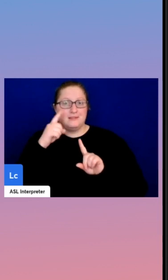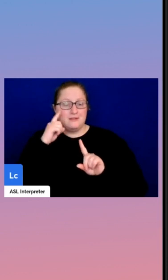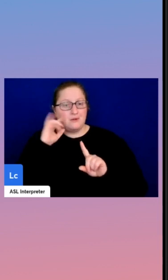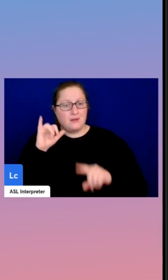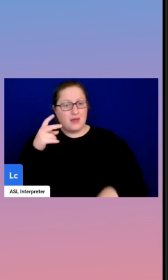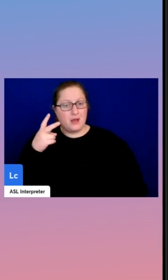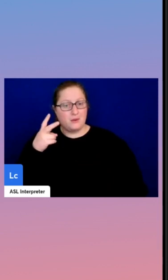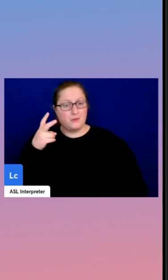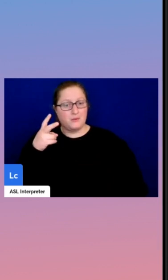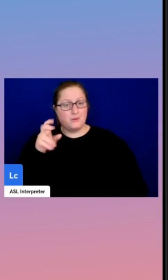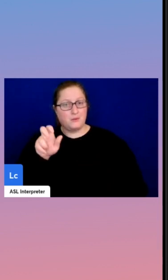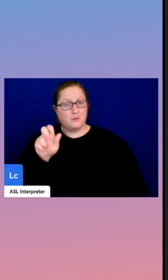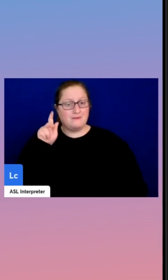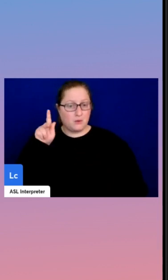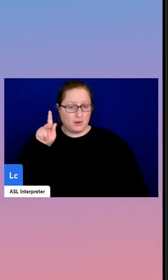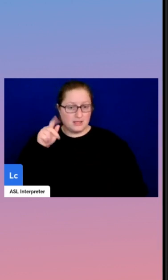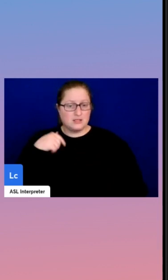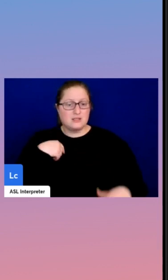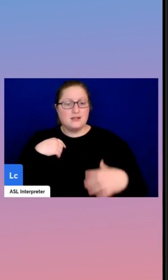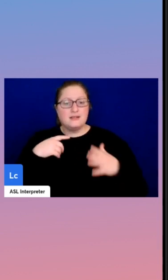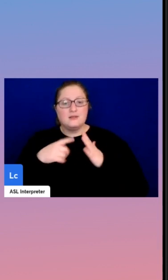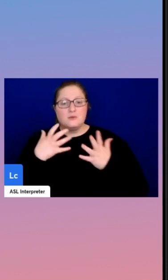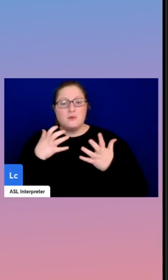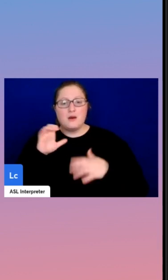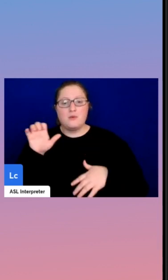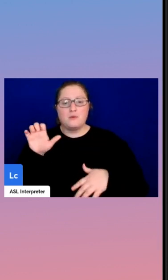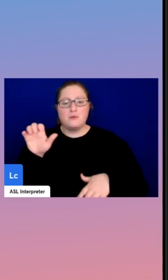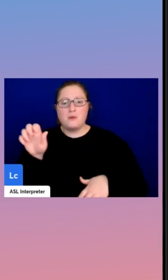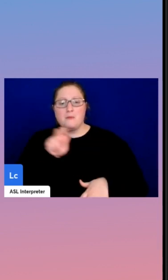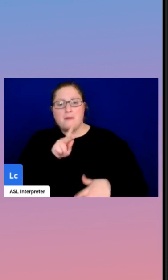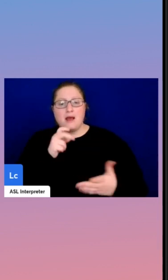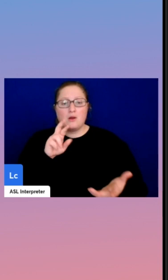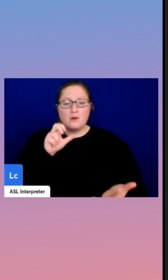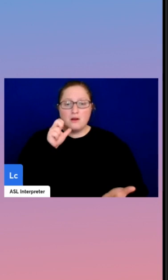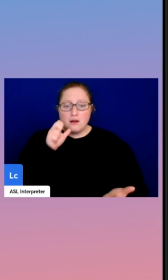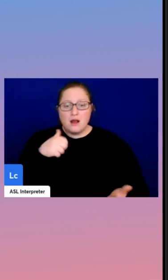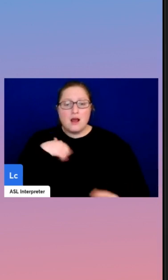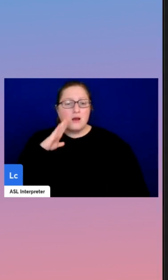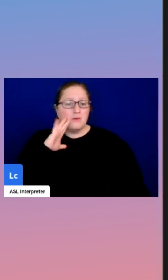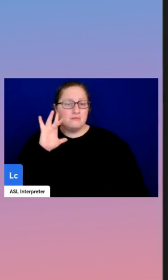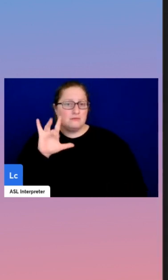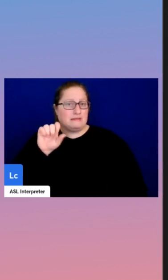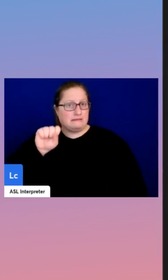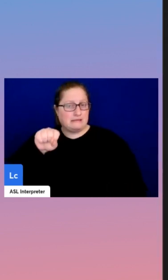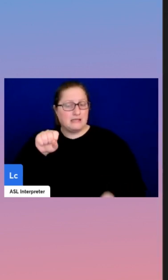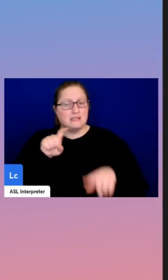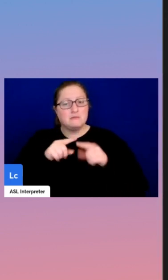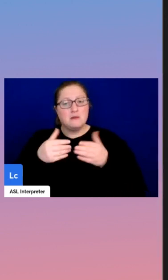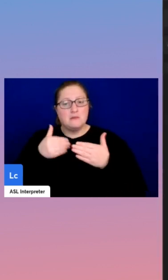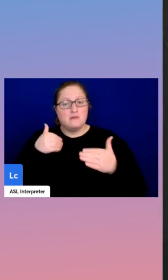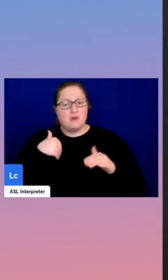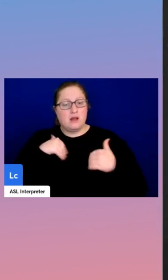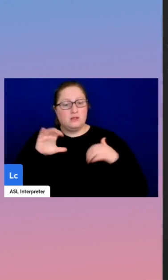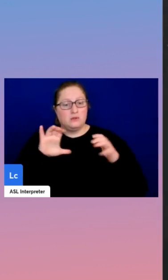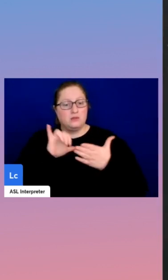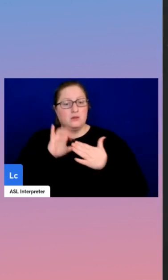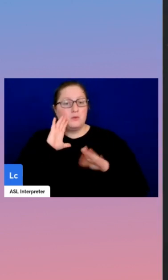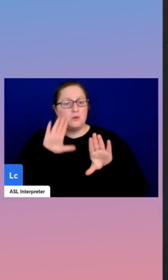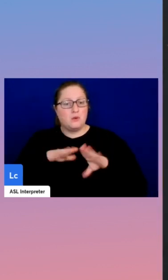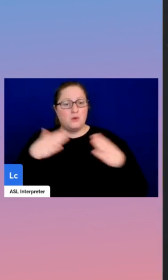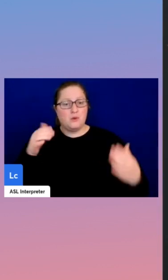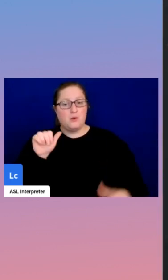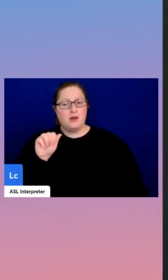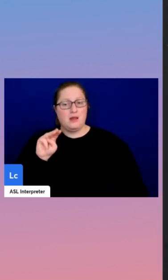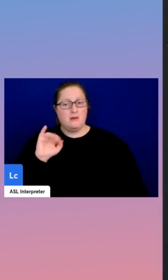Either I want to roll it back, to roll the channels back or not. So in my case, I will select yes, but before doing that, I will just open the AMIs